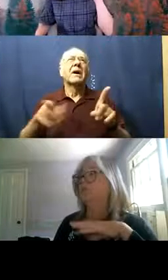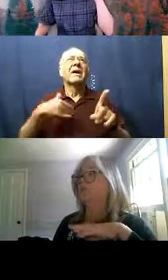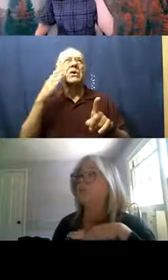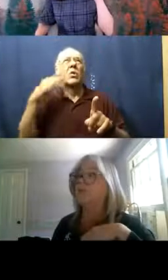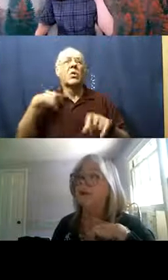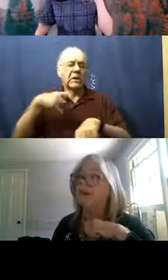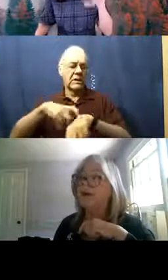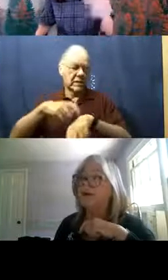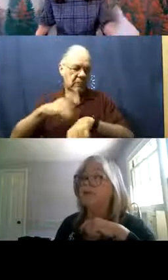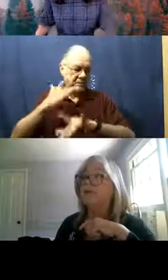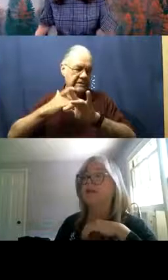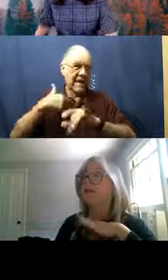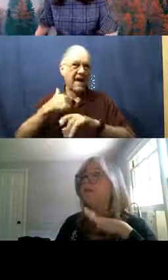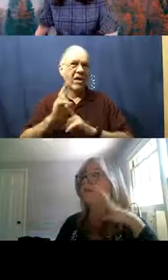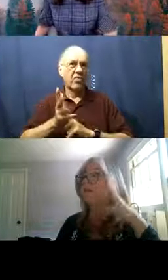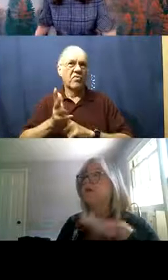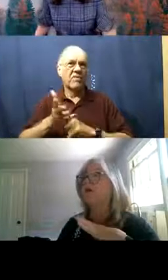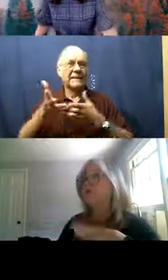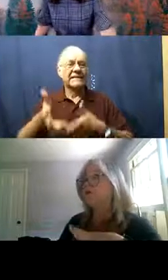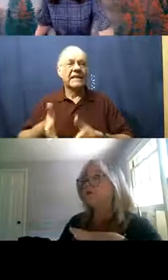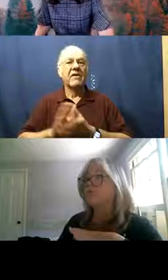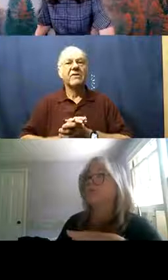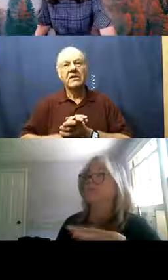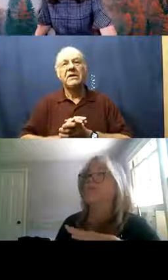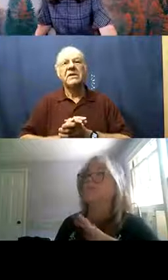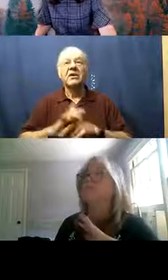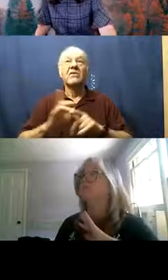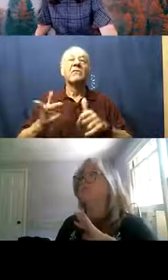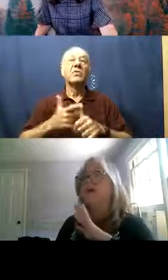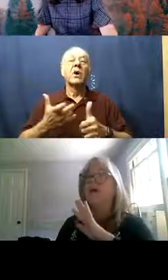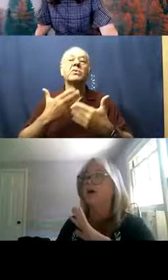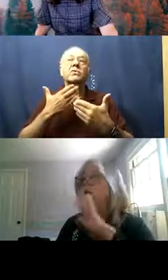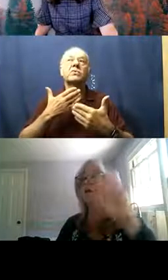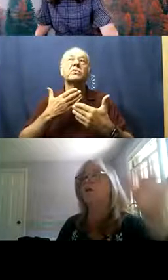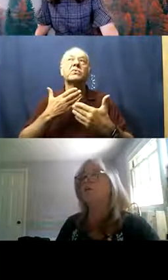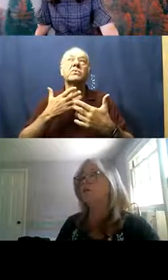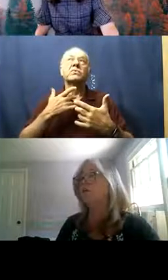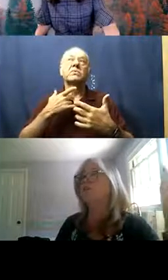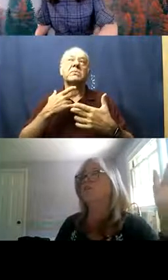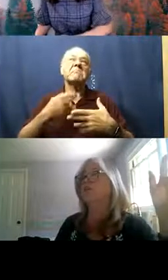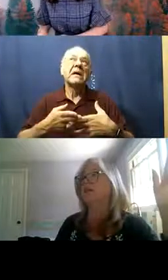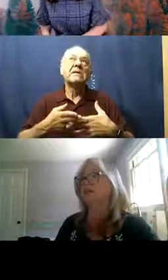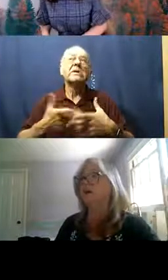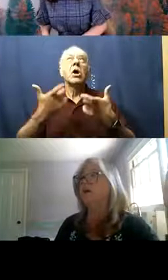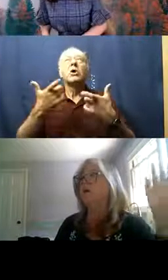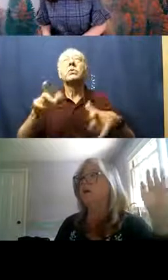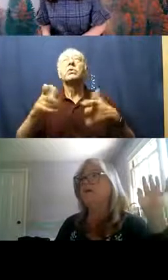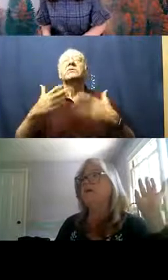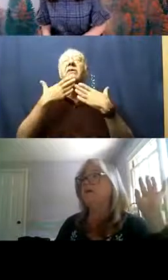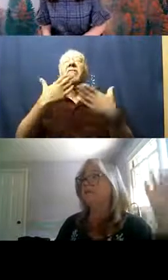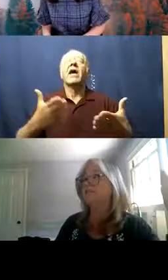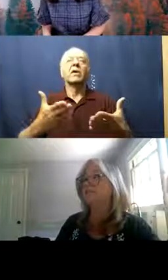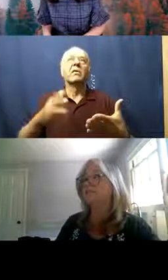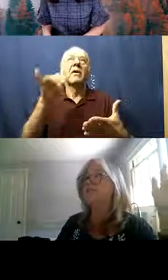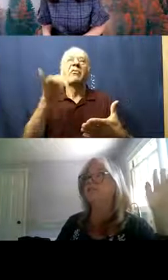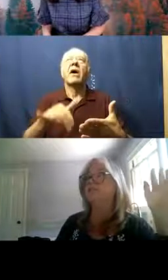little bit short on time. We have about 3 minutes. So I first want to say just like, a huge thank you. That was